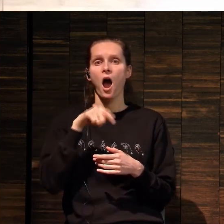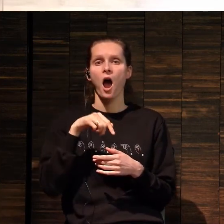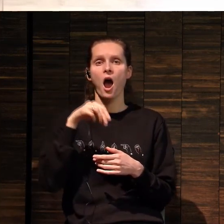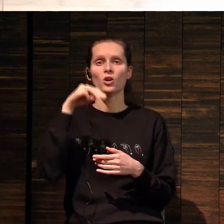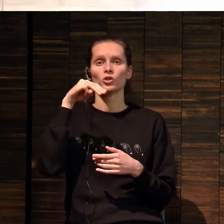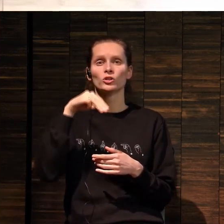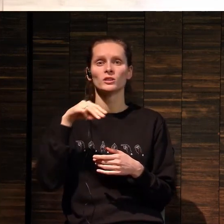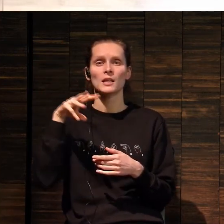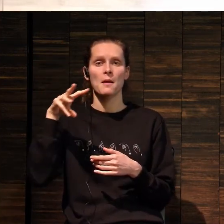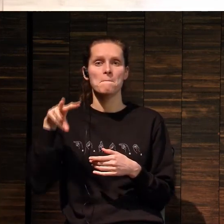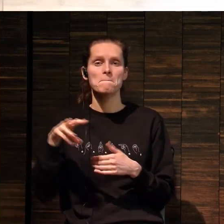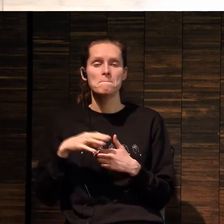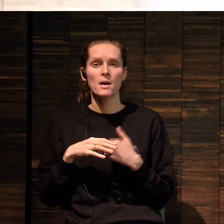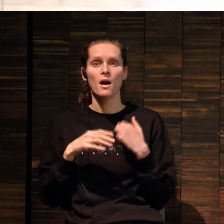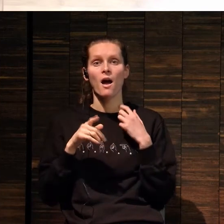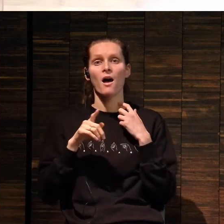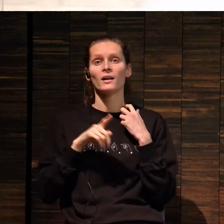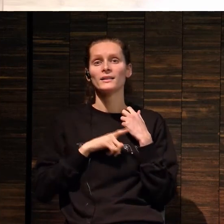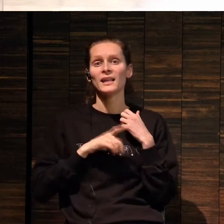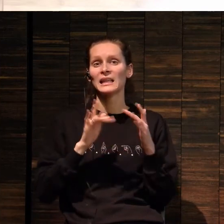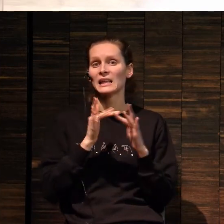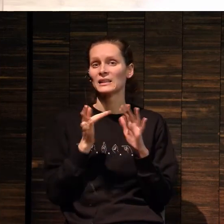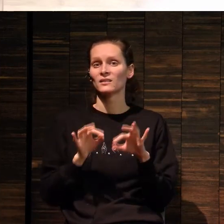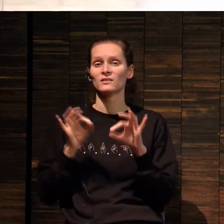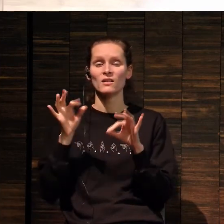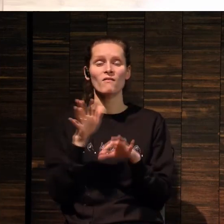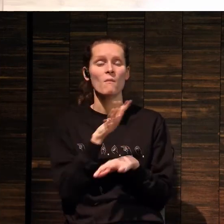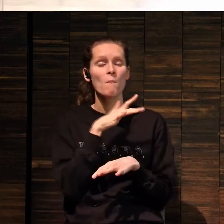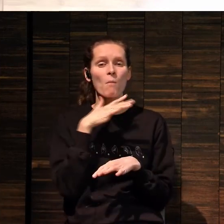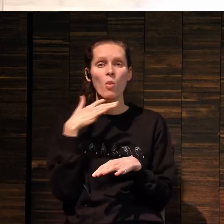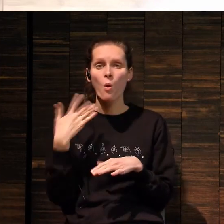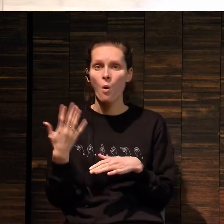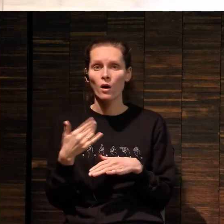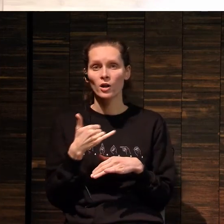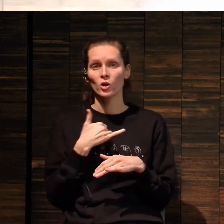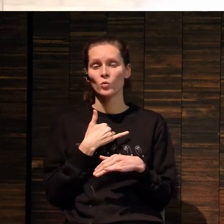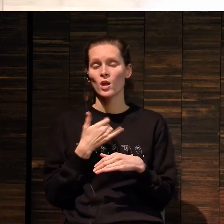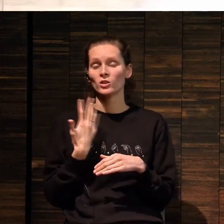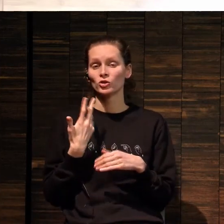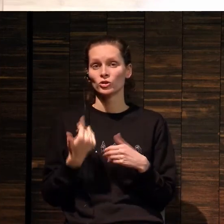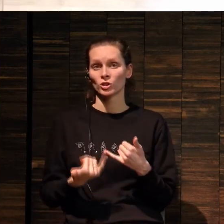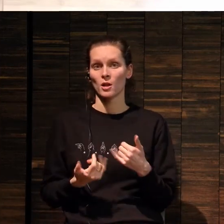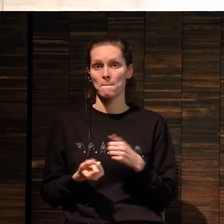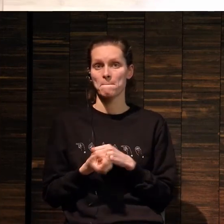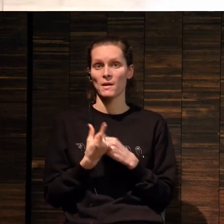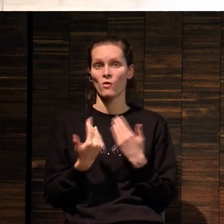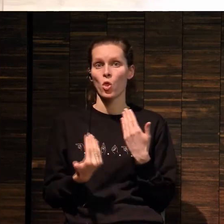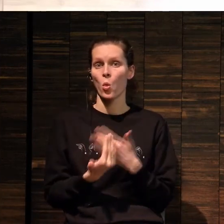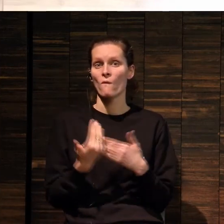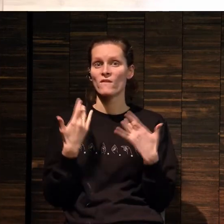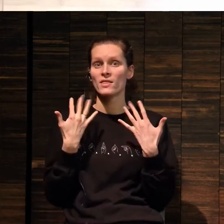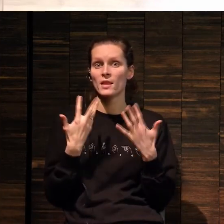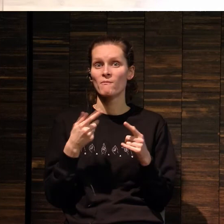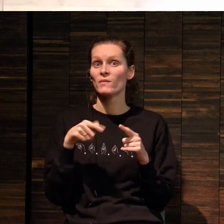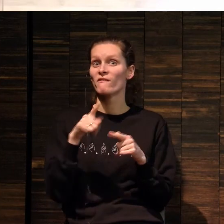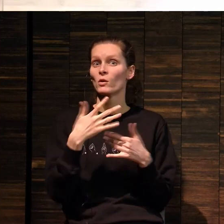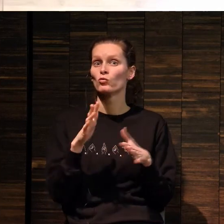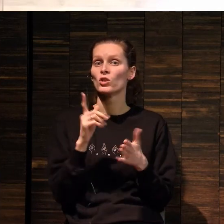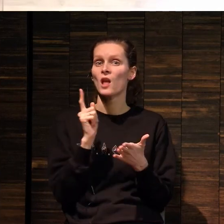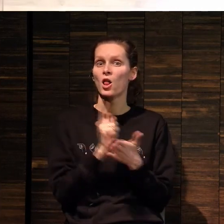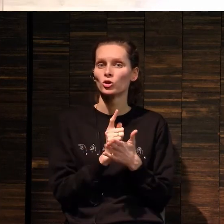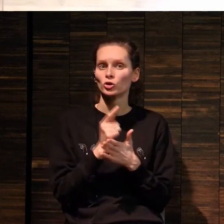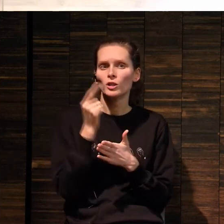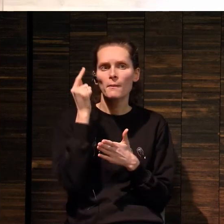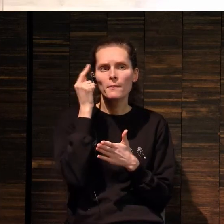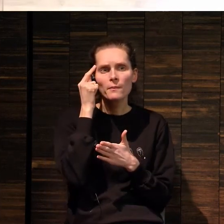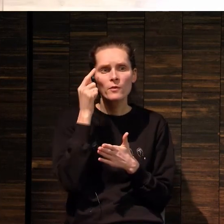want to make sure that your color contrast is good. You want to make sure that your design is accessible. You want to make sure that your fonts are legible. And